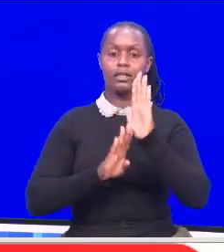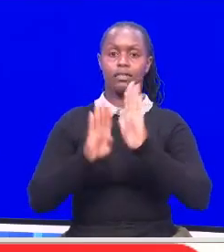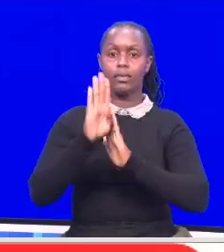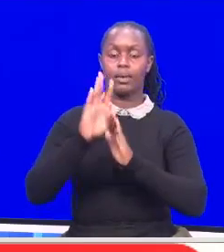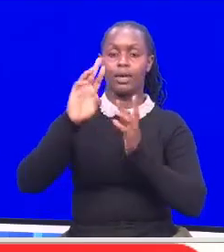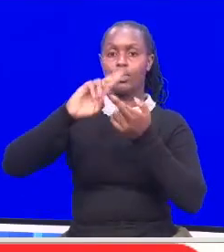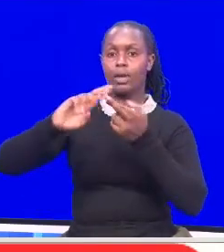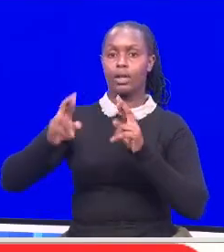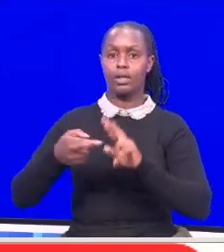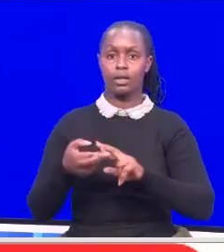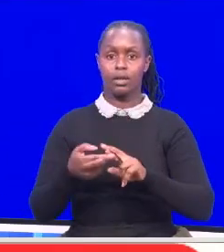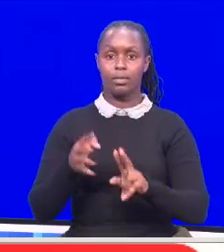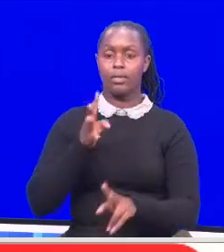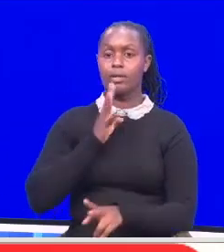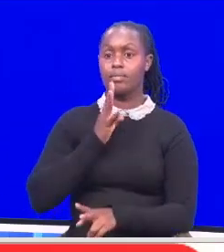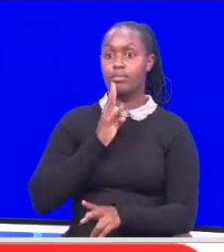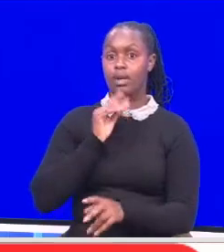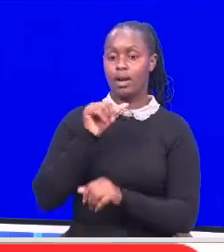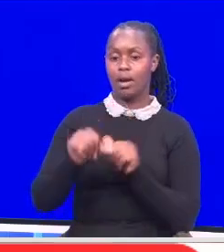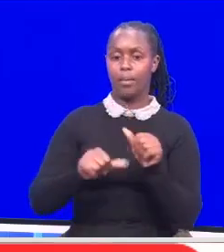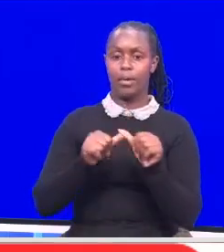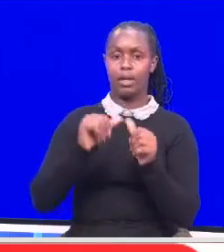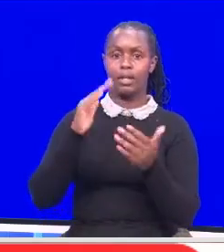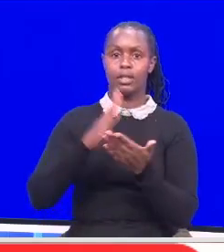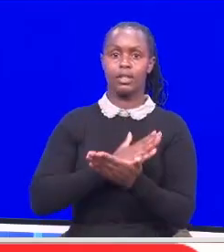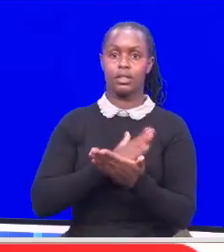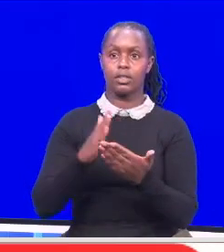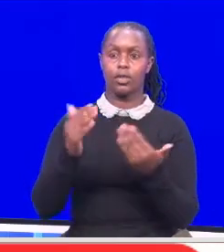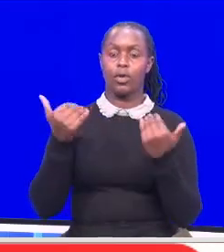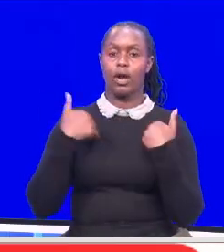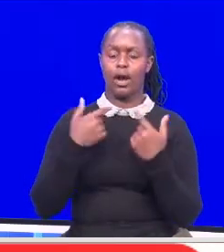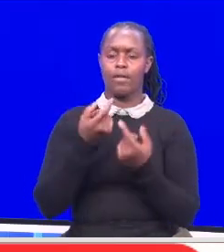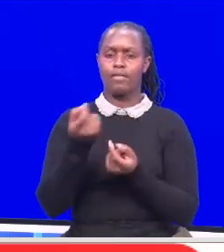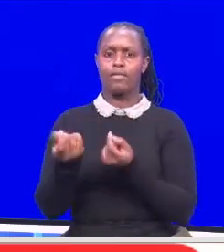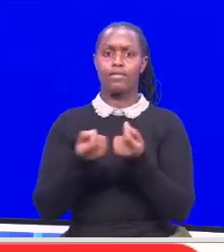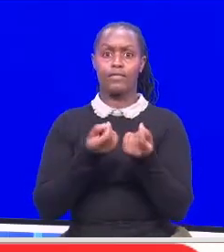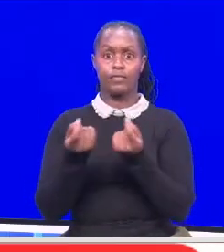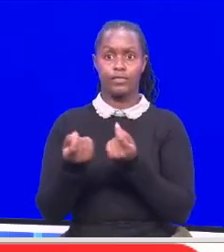relations. Speaking about the sectors, there are at least a few of them.